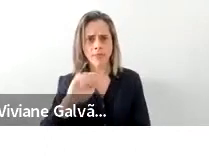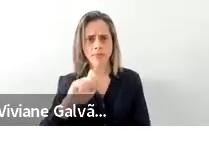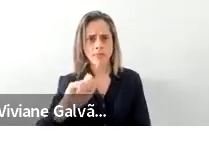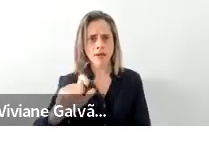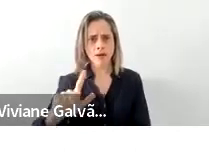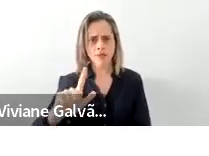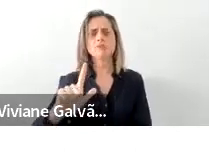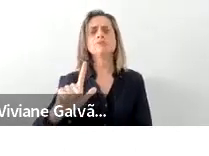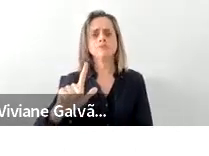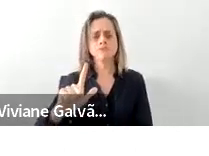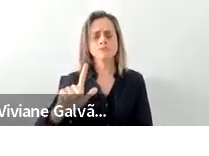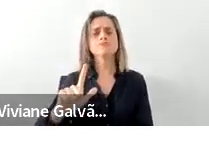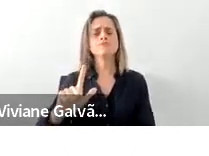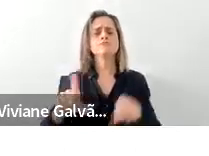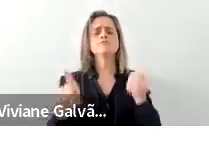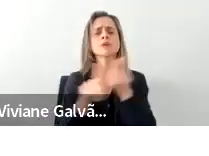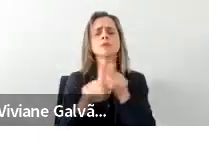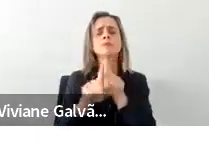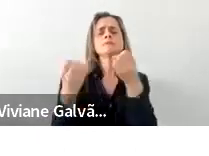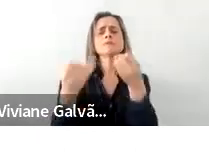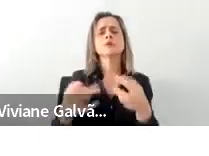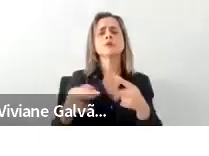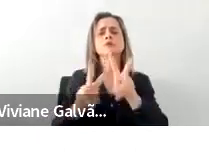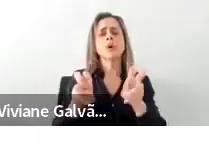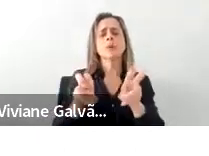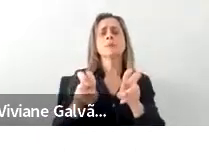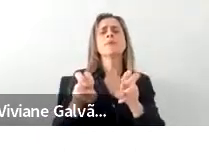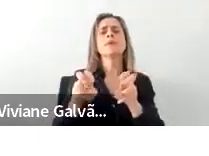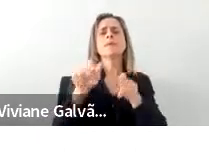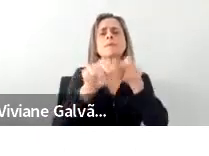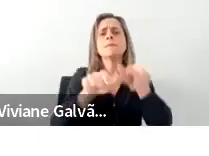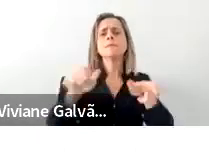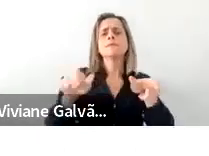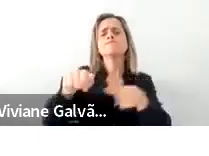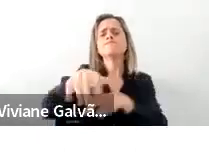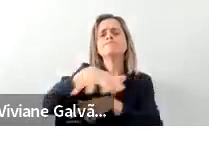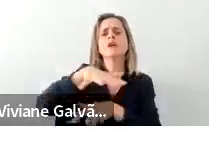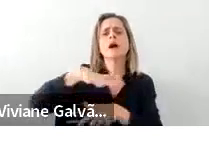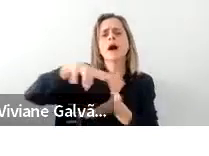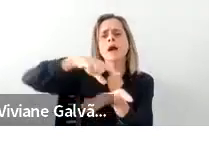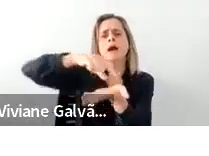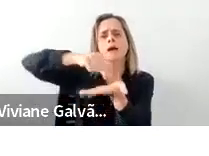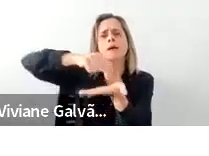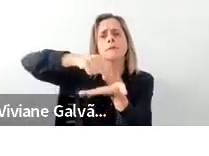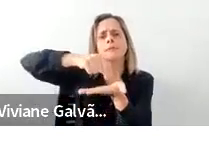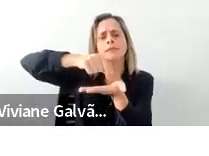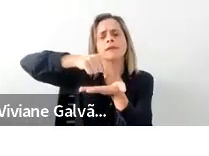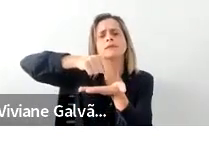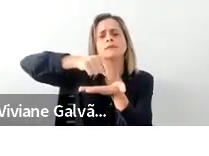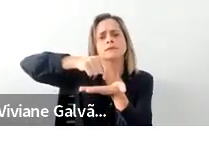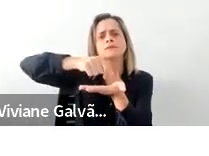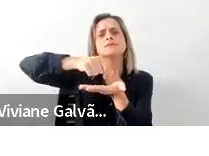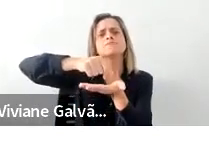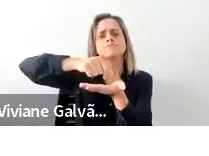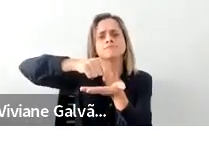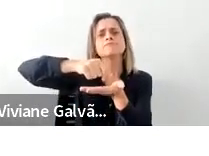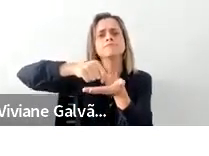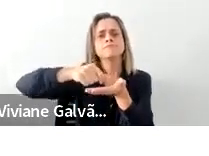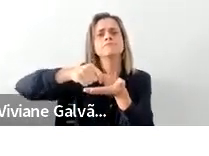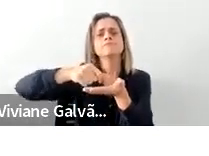And he says those ancient social organisms of production are much more simple and transparent than those of bourgeois